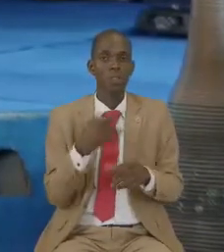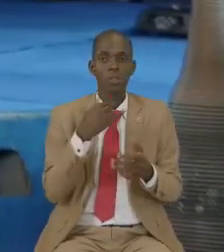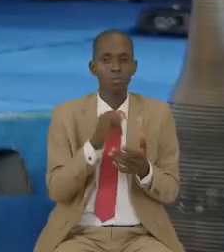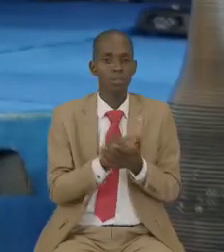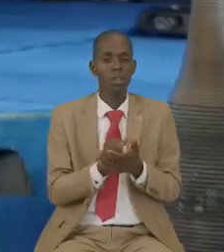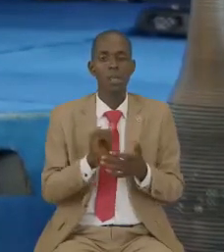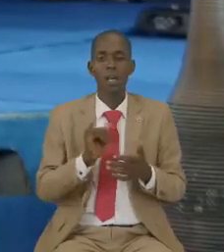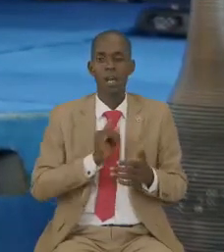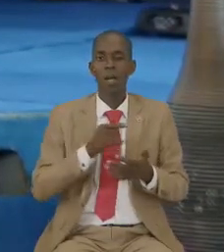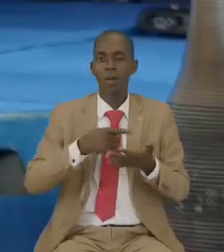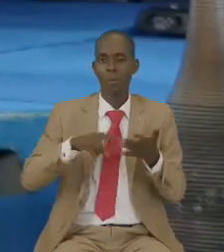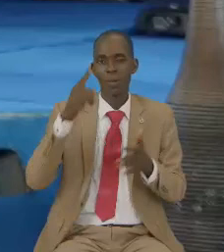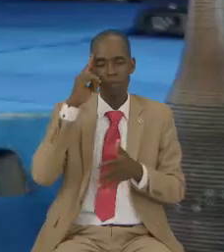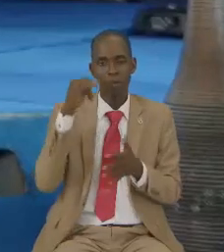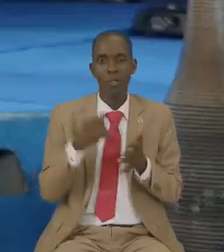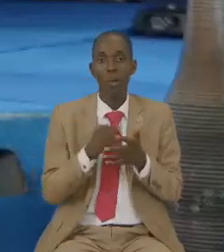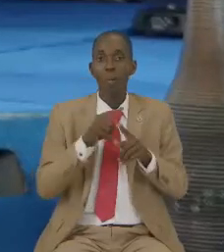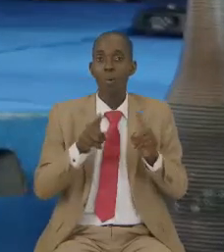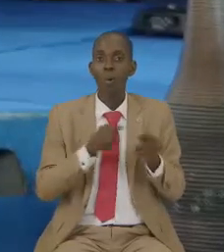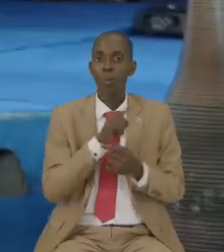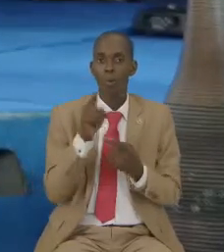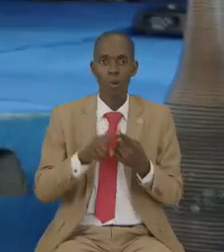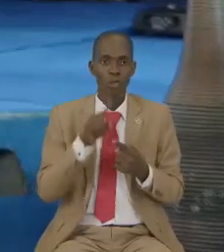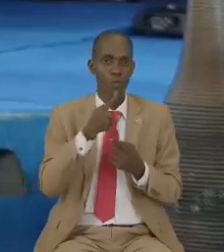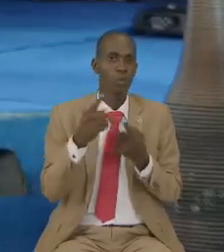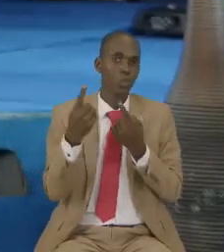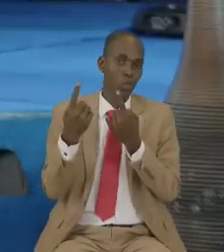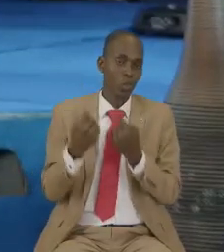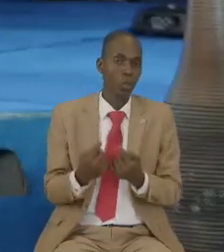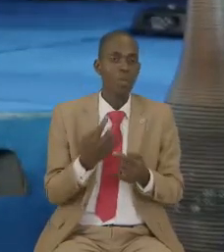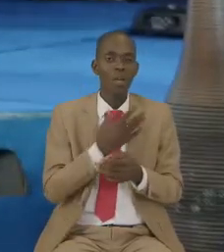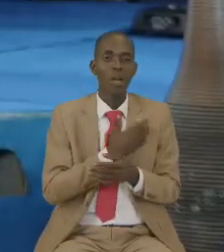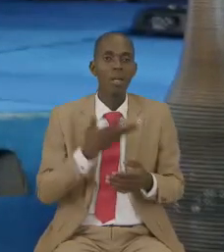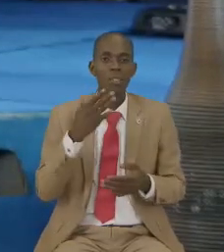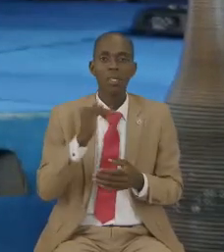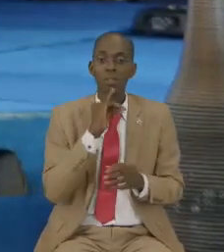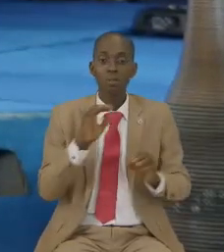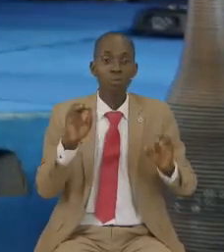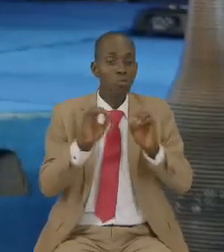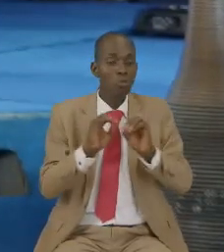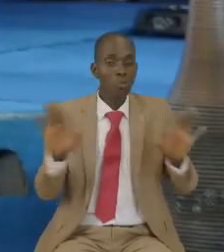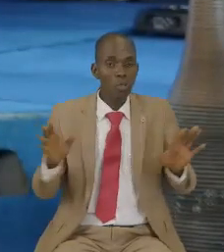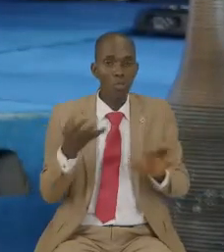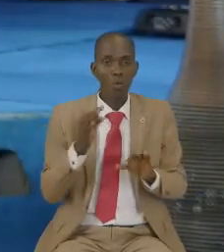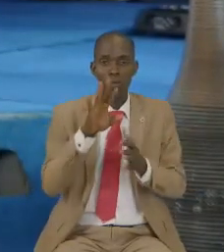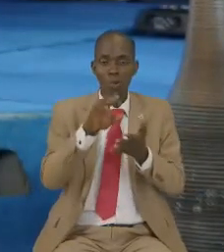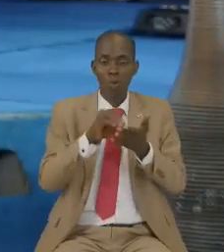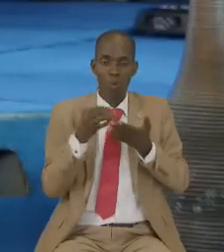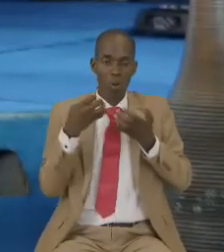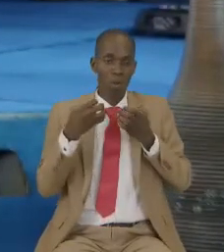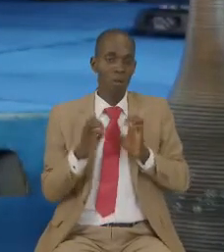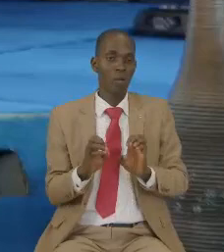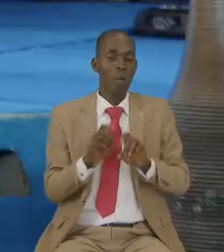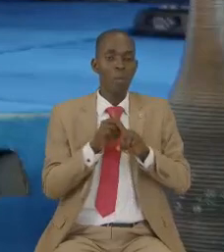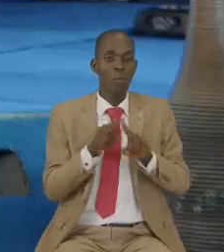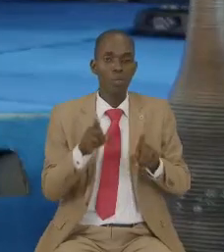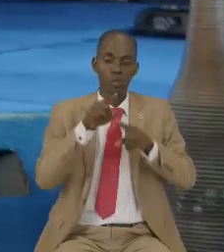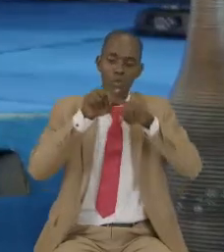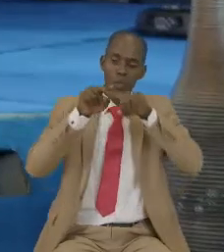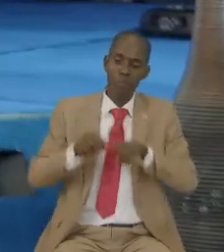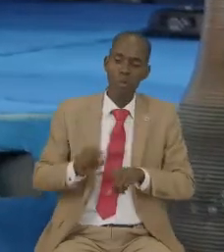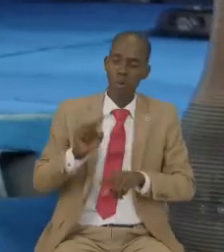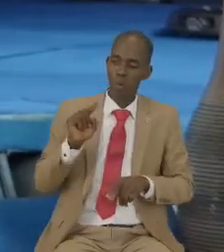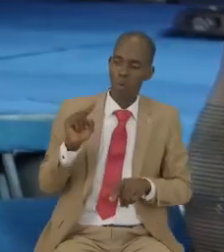this, but when you come and there's nothing you have done, and you depend only on